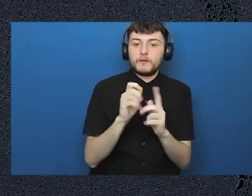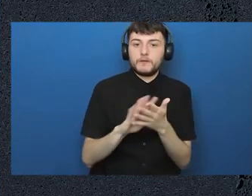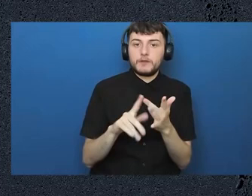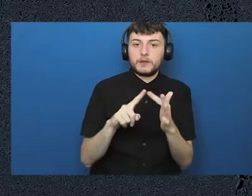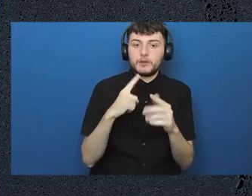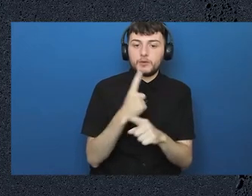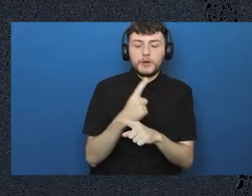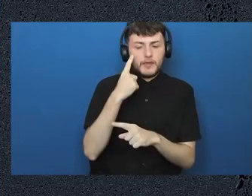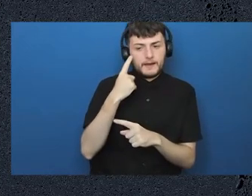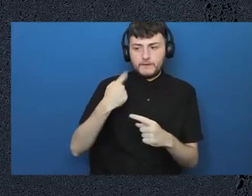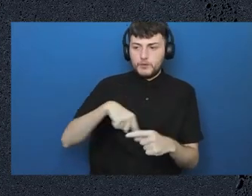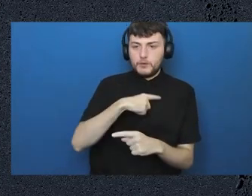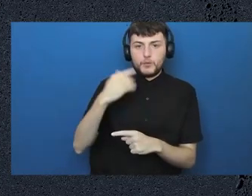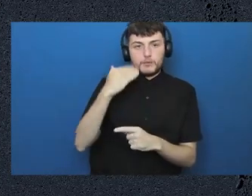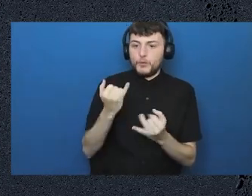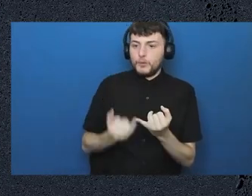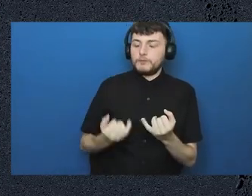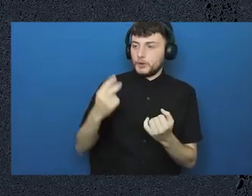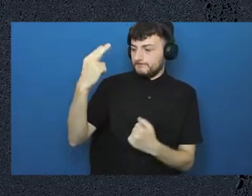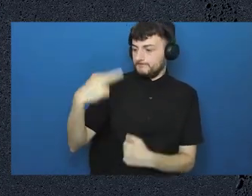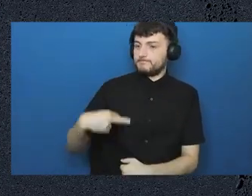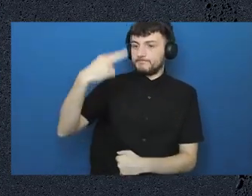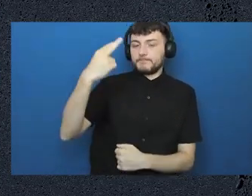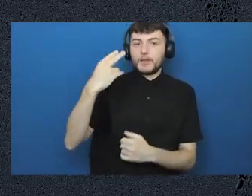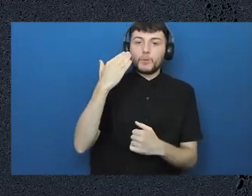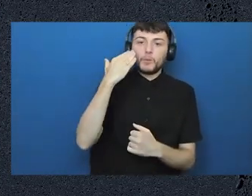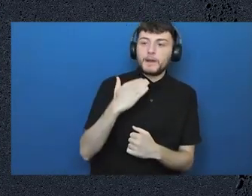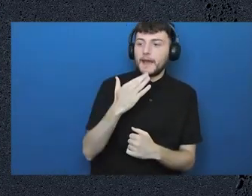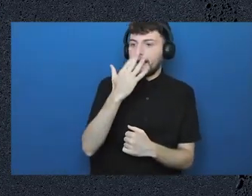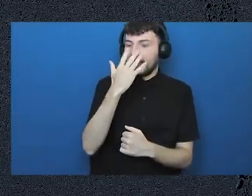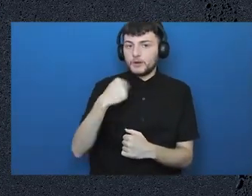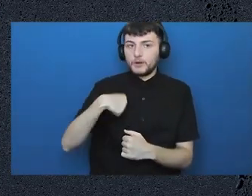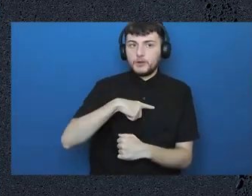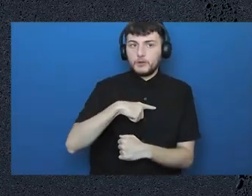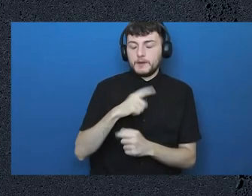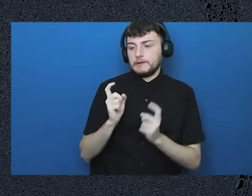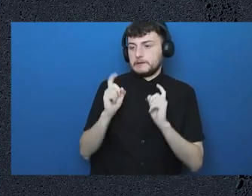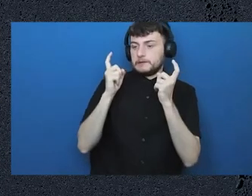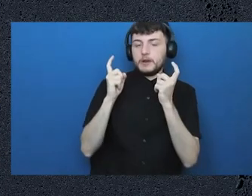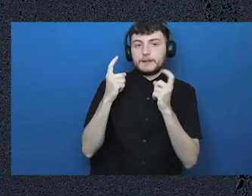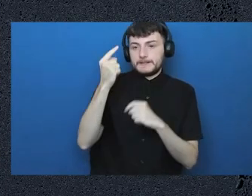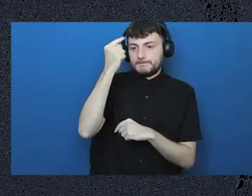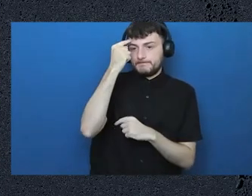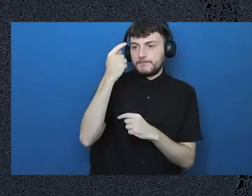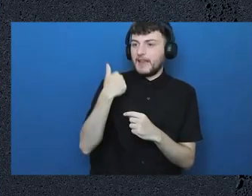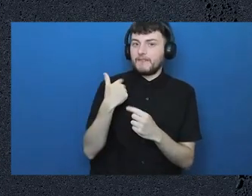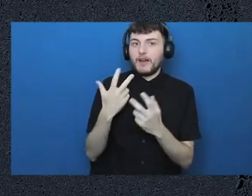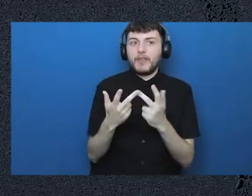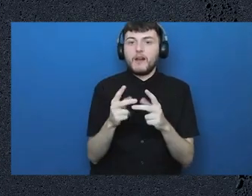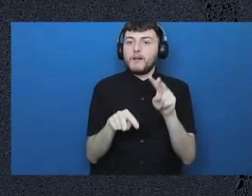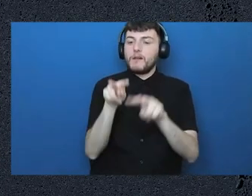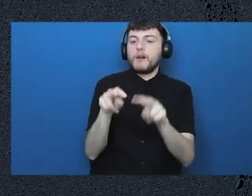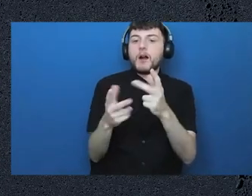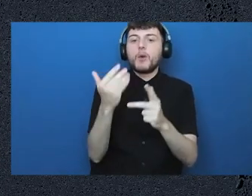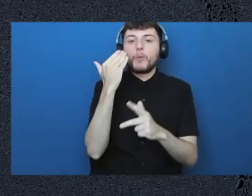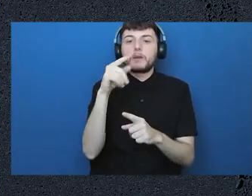that is sort of, you know, in our minds entwined, where we just judge women a little bit more